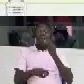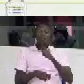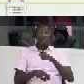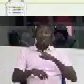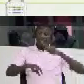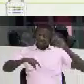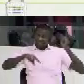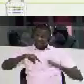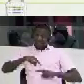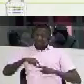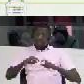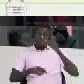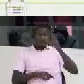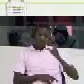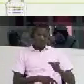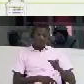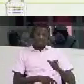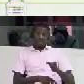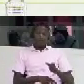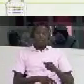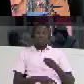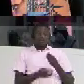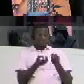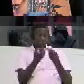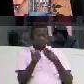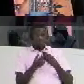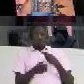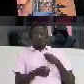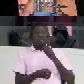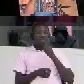division, whoever is charged there,